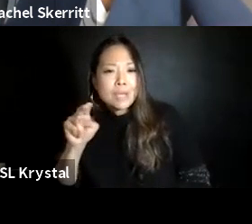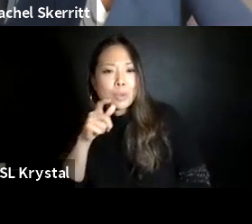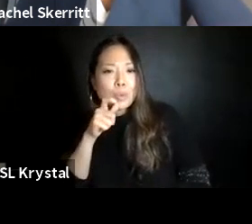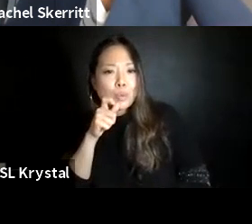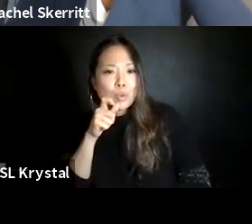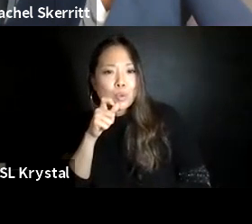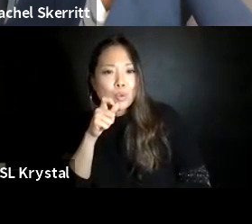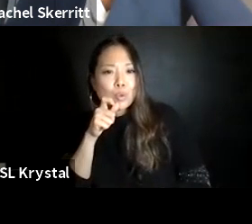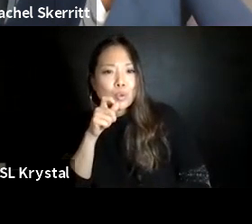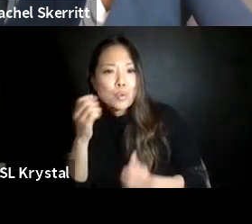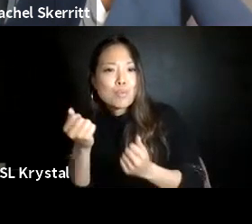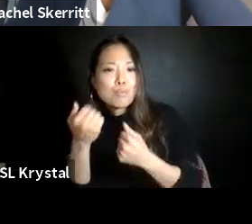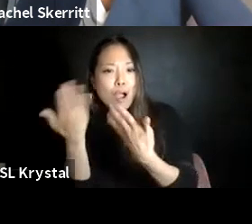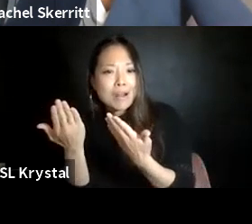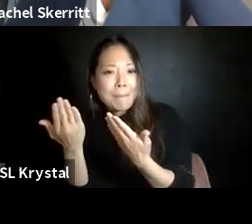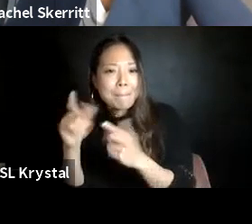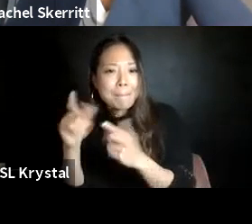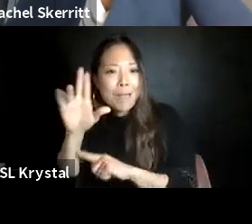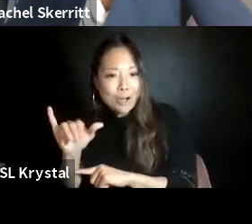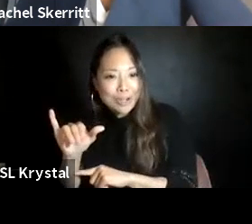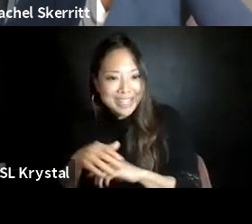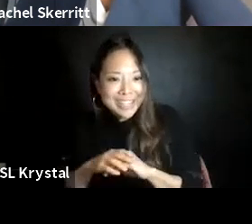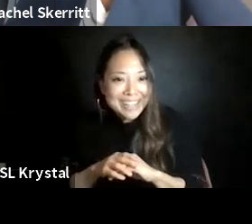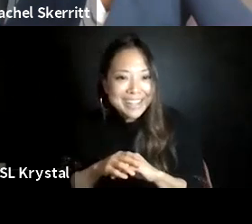Oh, Dr. Grassa. Katie, Miss Grassa.